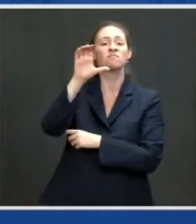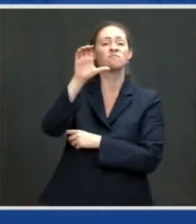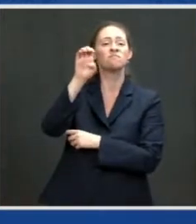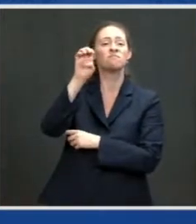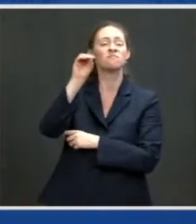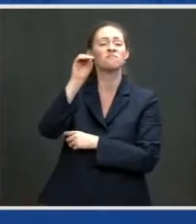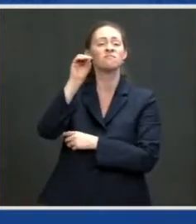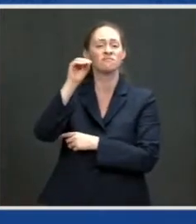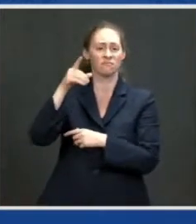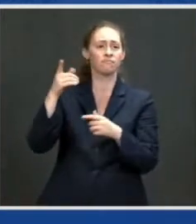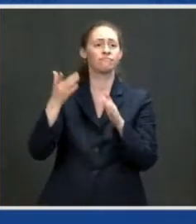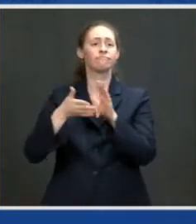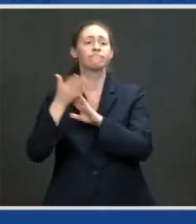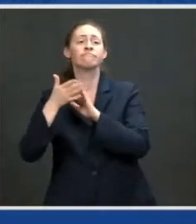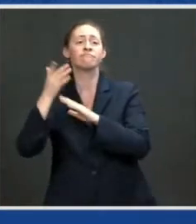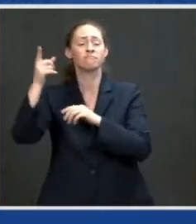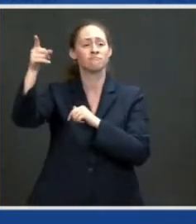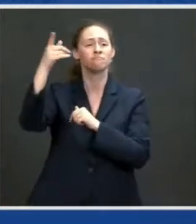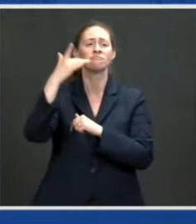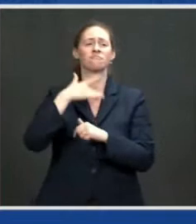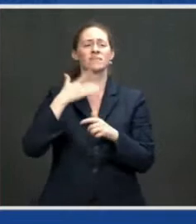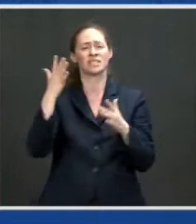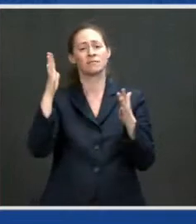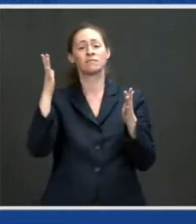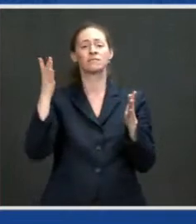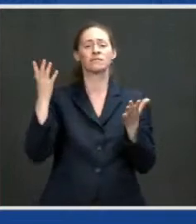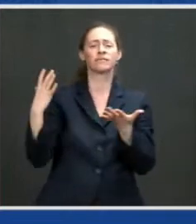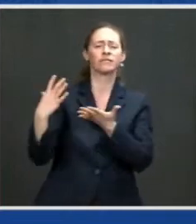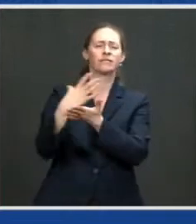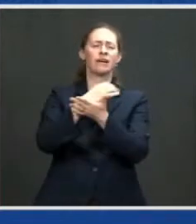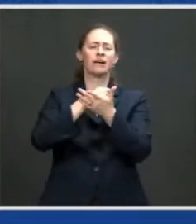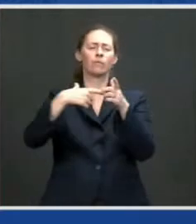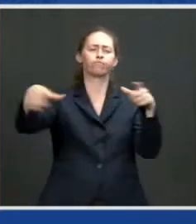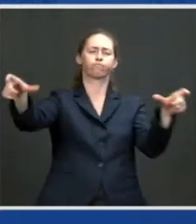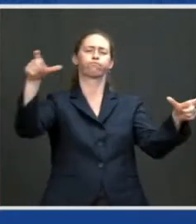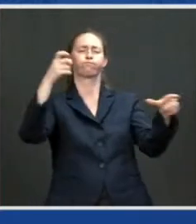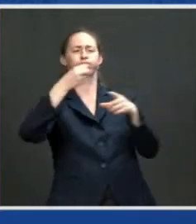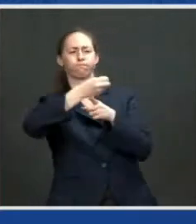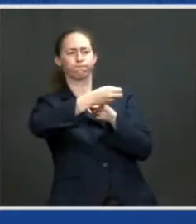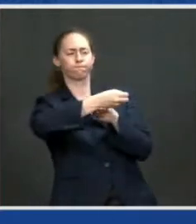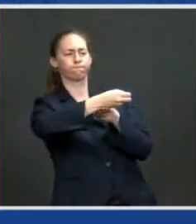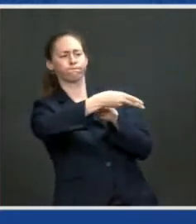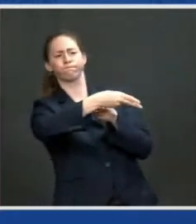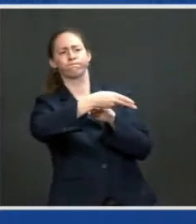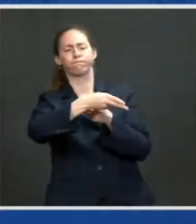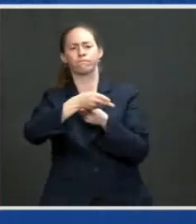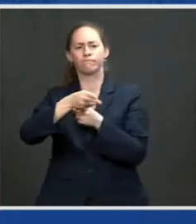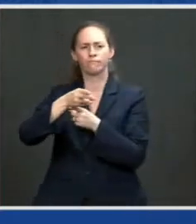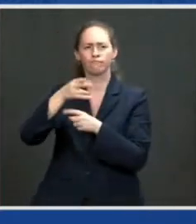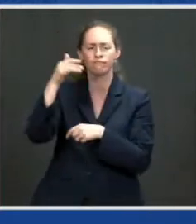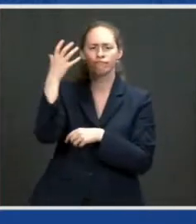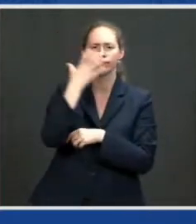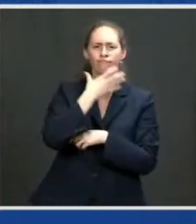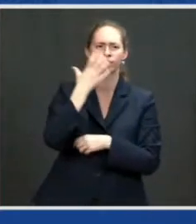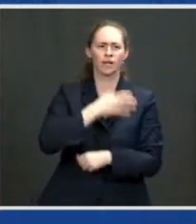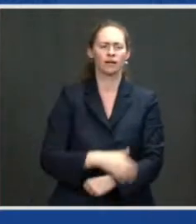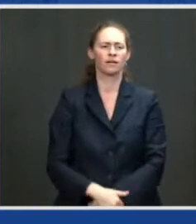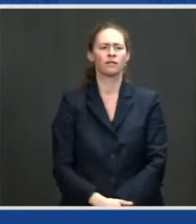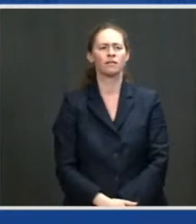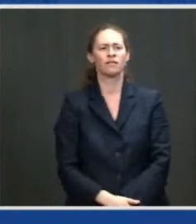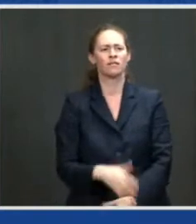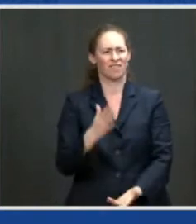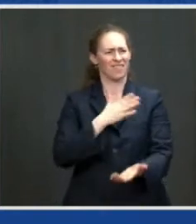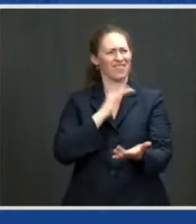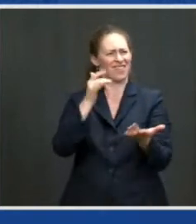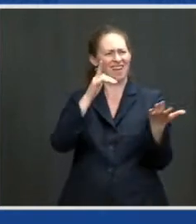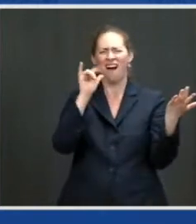it's over 370 times more than the average employee. As my mother would say, who died and left them boss? No, I'm serious